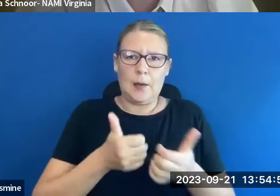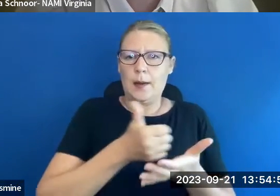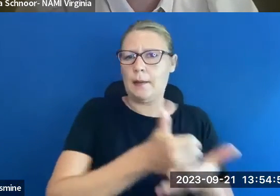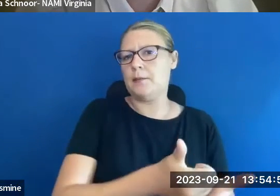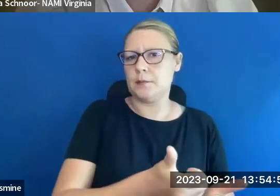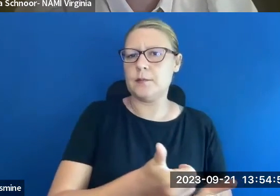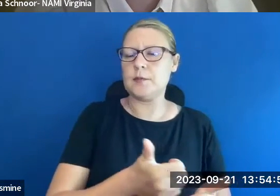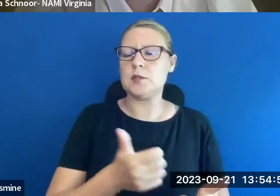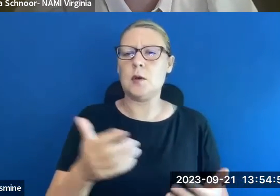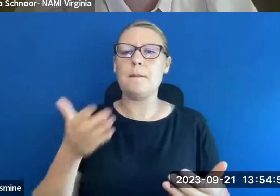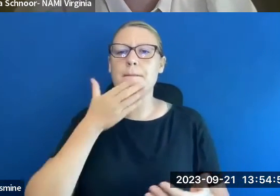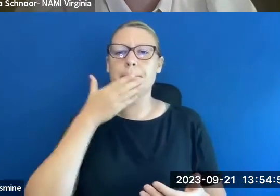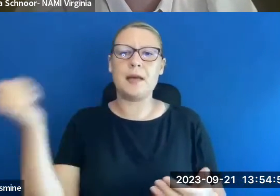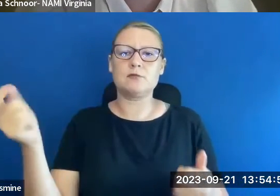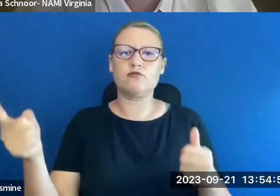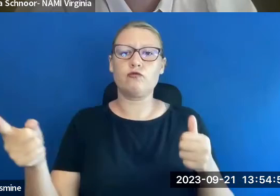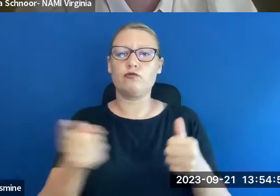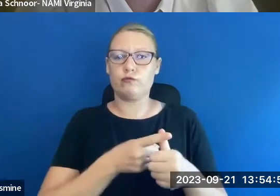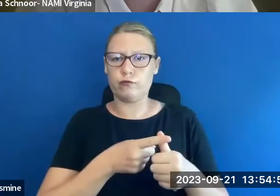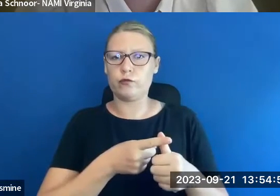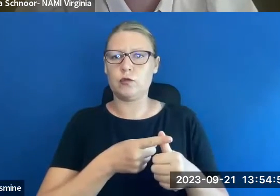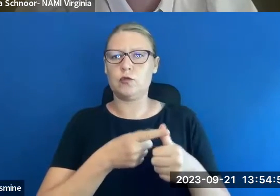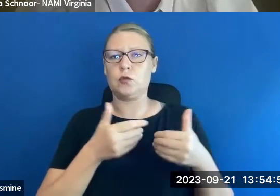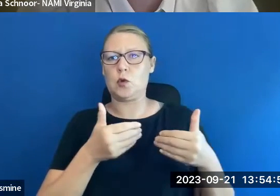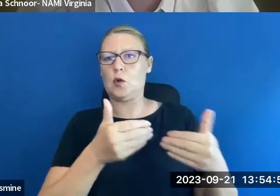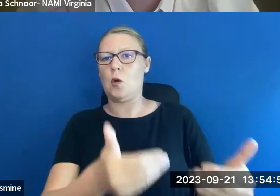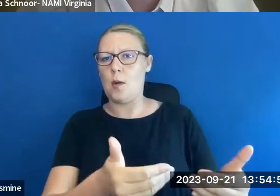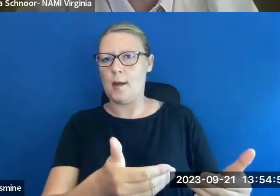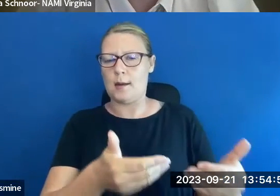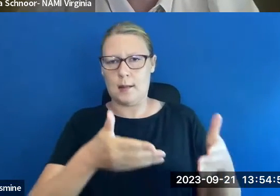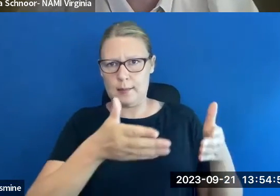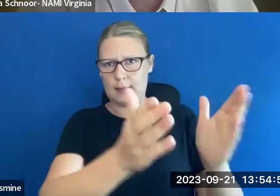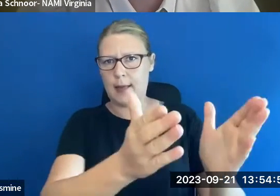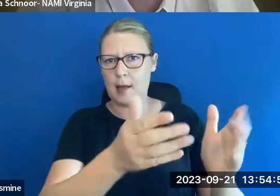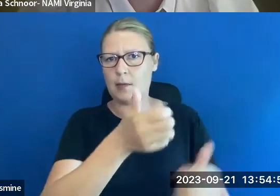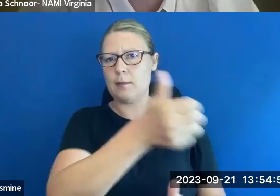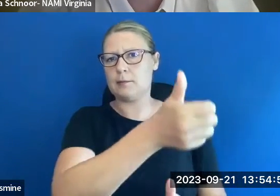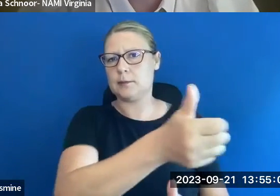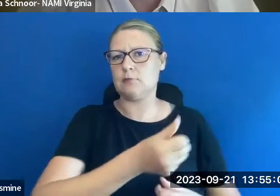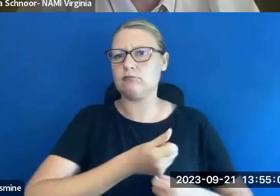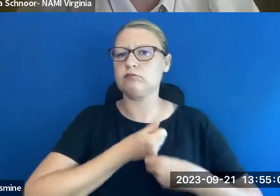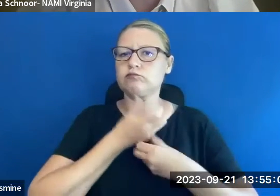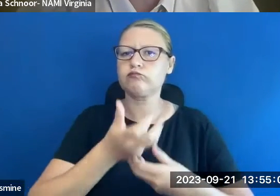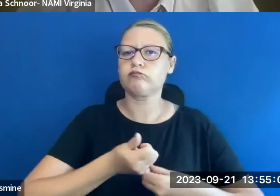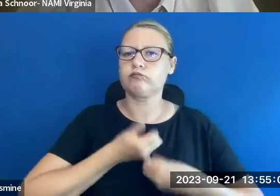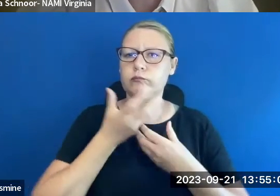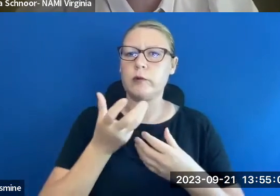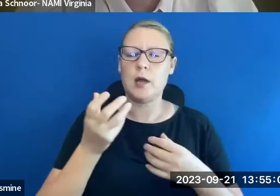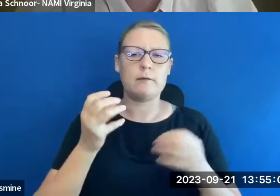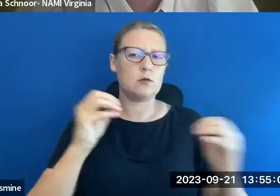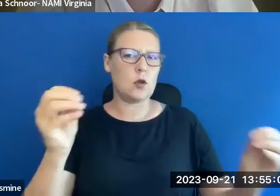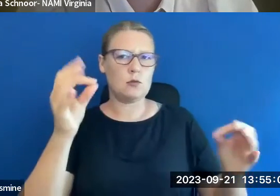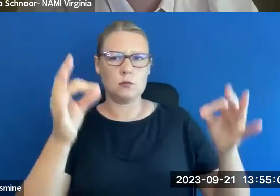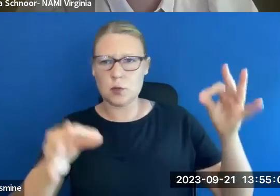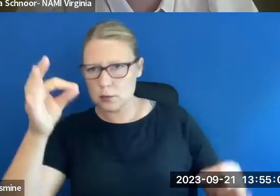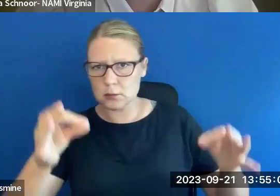talk without a fear of judgment or punishment for their feelings and their thoughts is so important. An additional